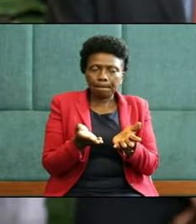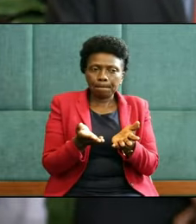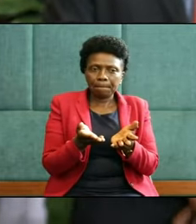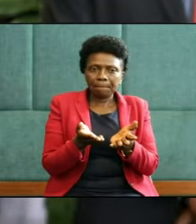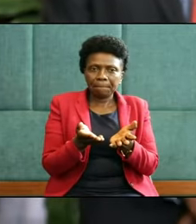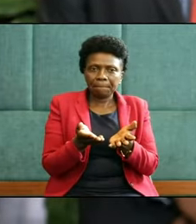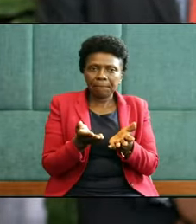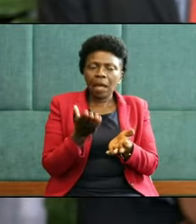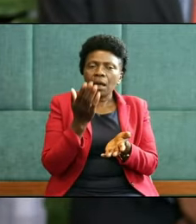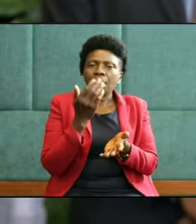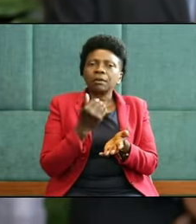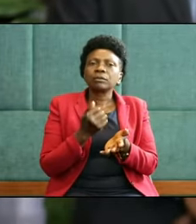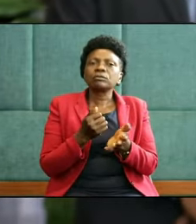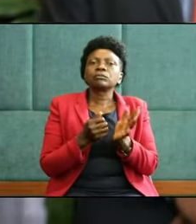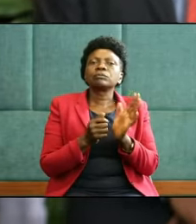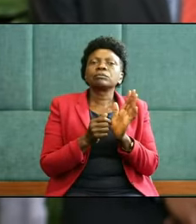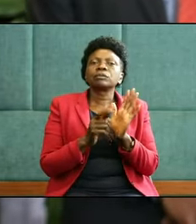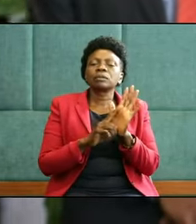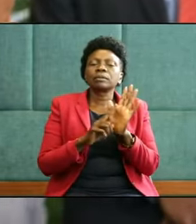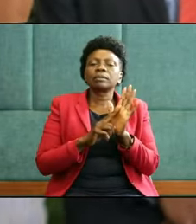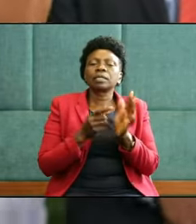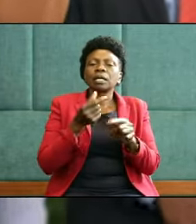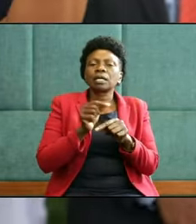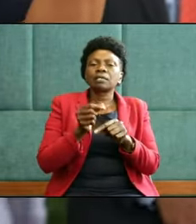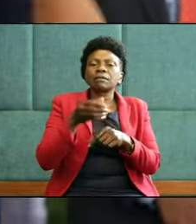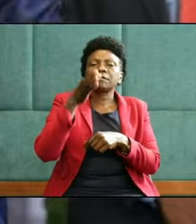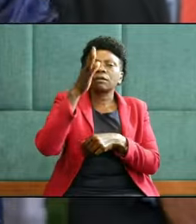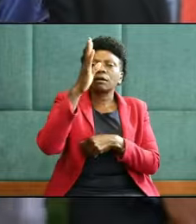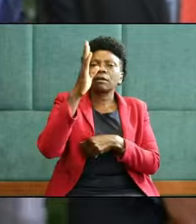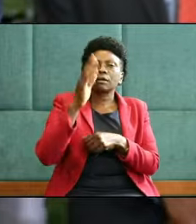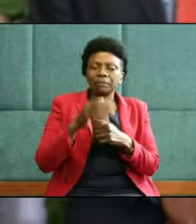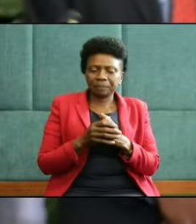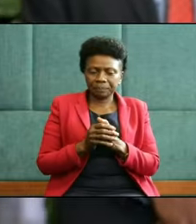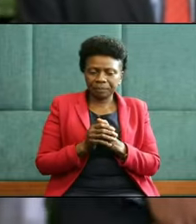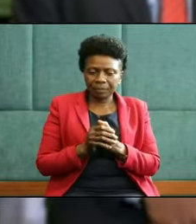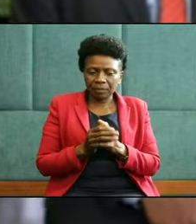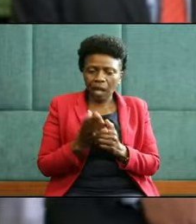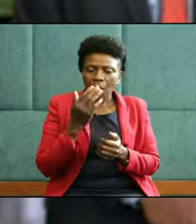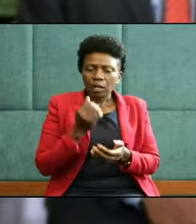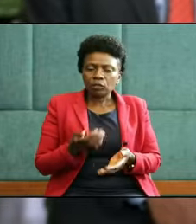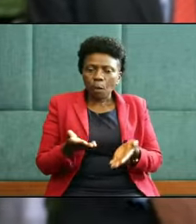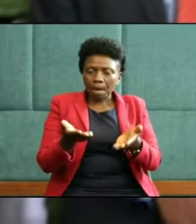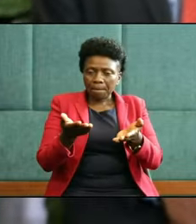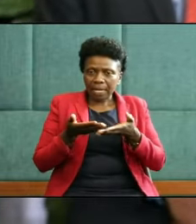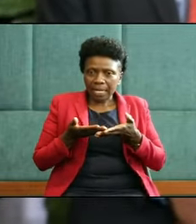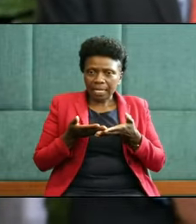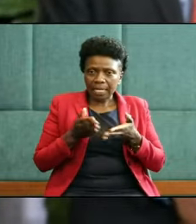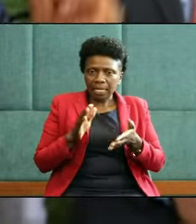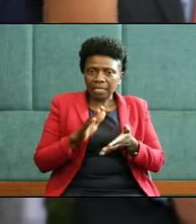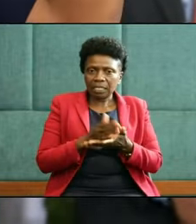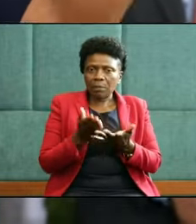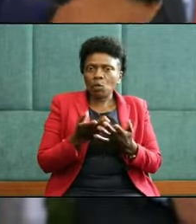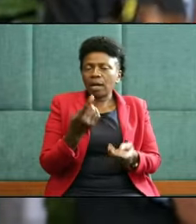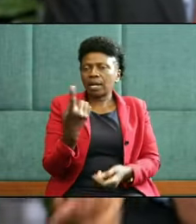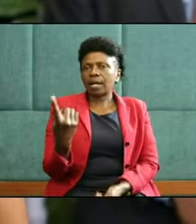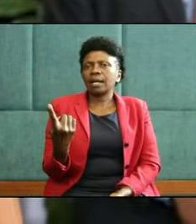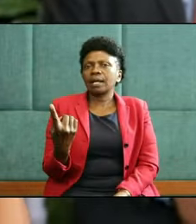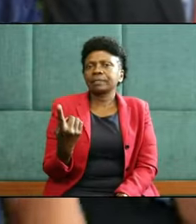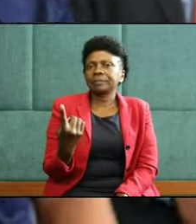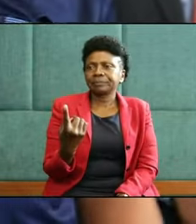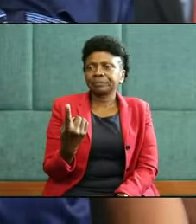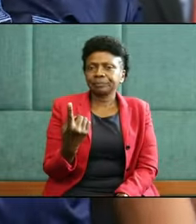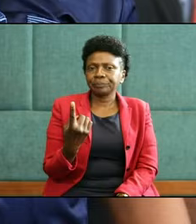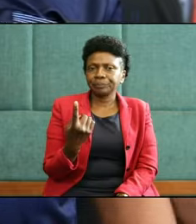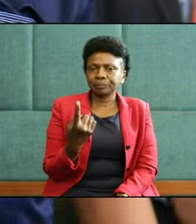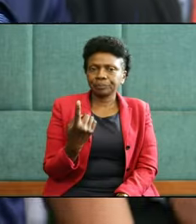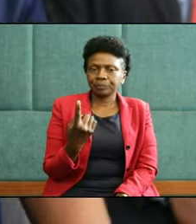night I want to show up by the grace of God as much as it depends on me. And I want to bring somebody to be part of this evangelistic effort. Just